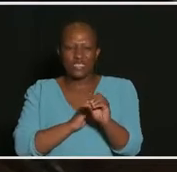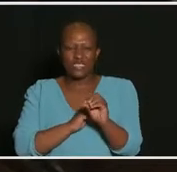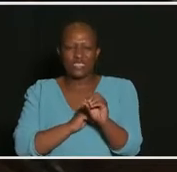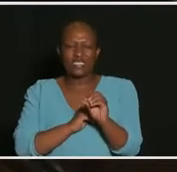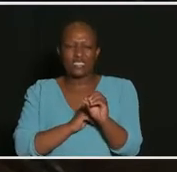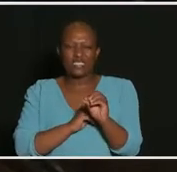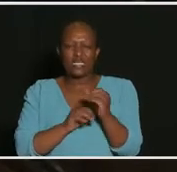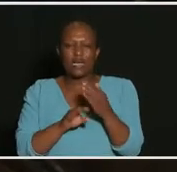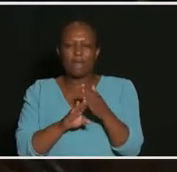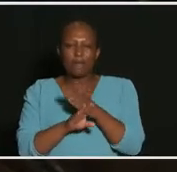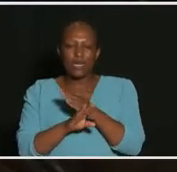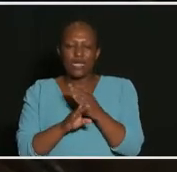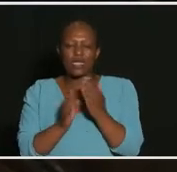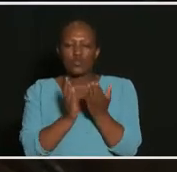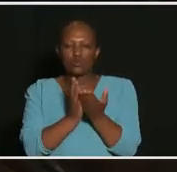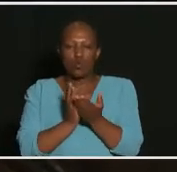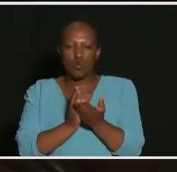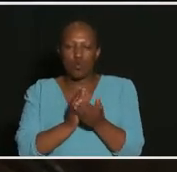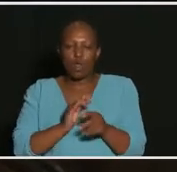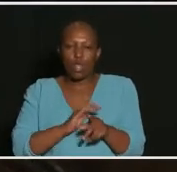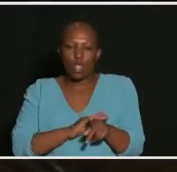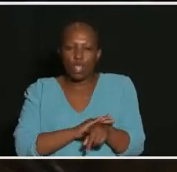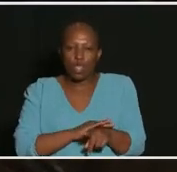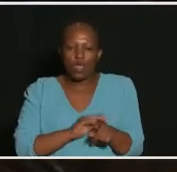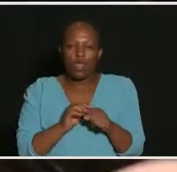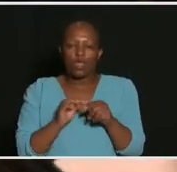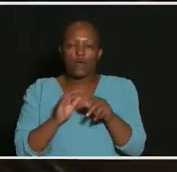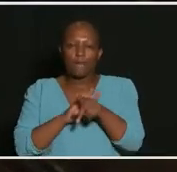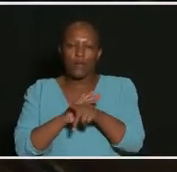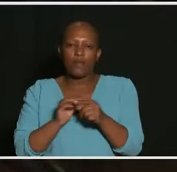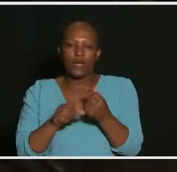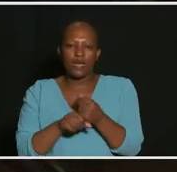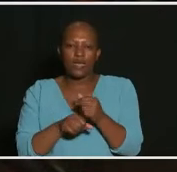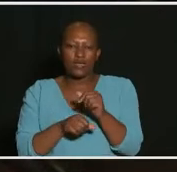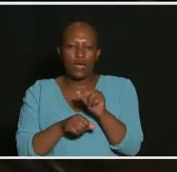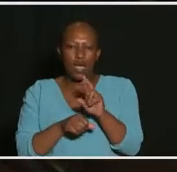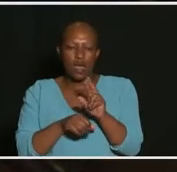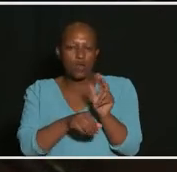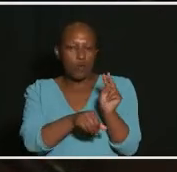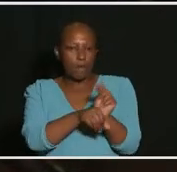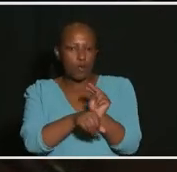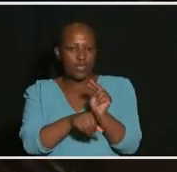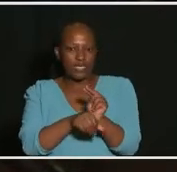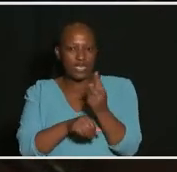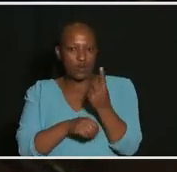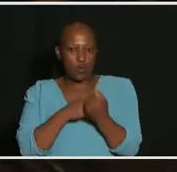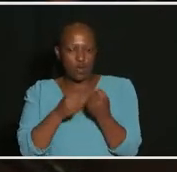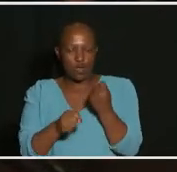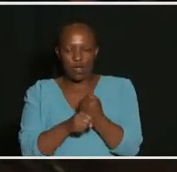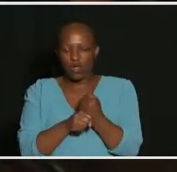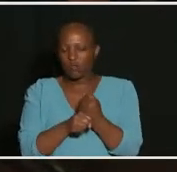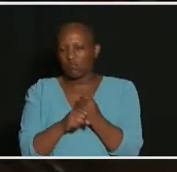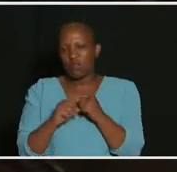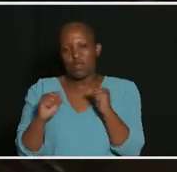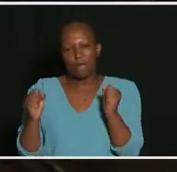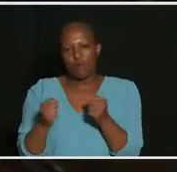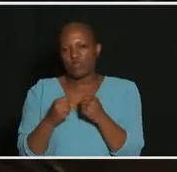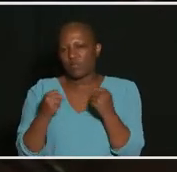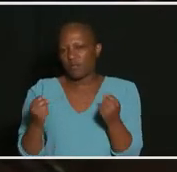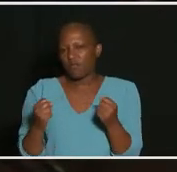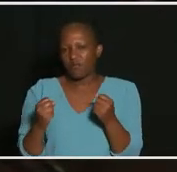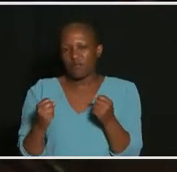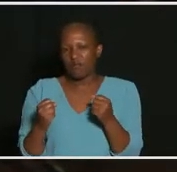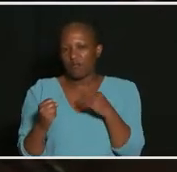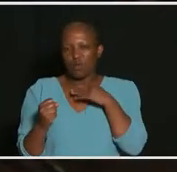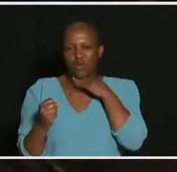as well as 98 primary schools with grade R and be able to monitor them in a year that's not good enough for